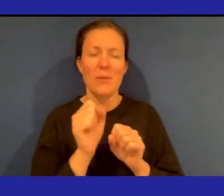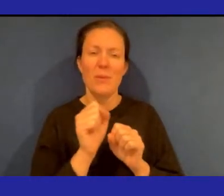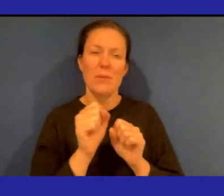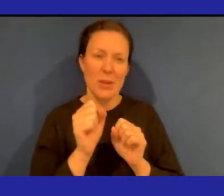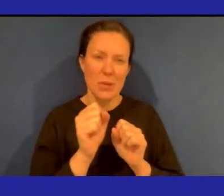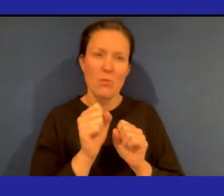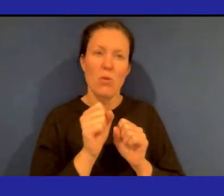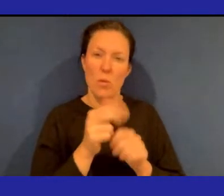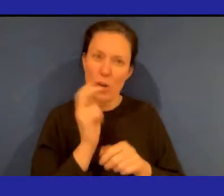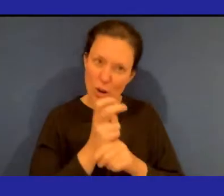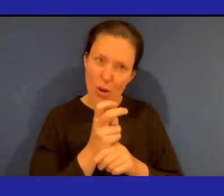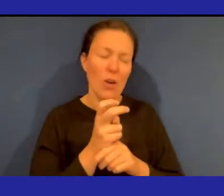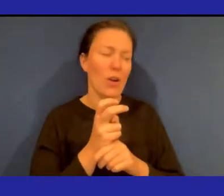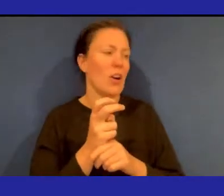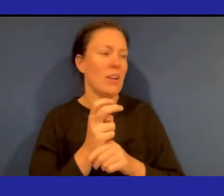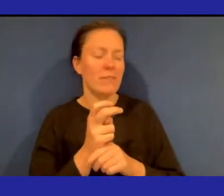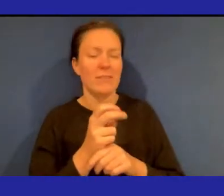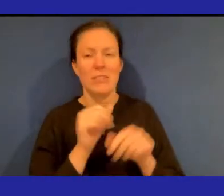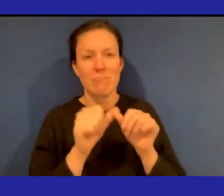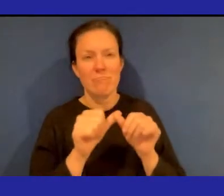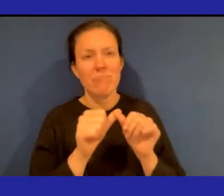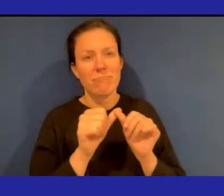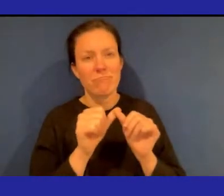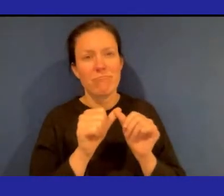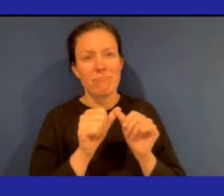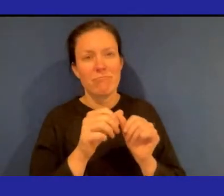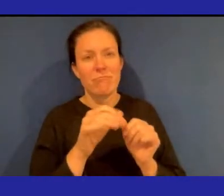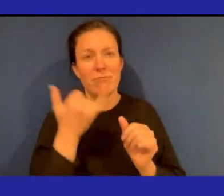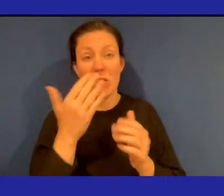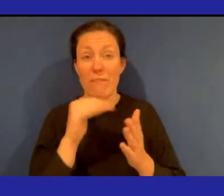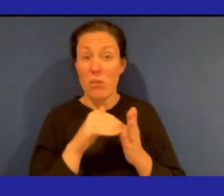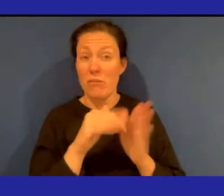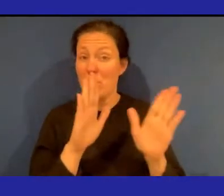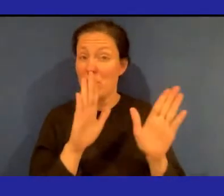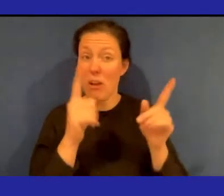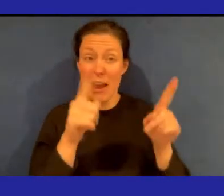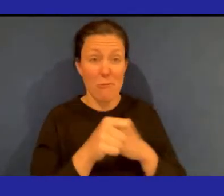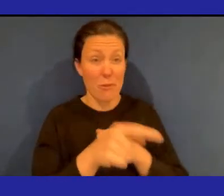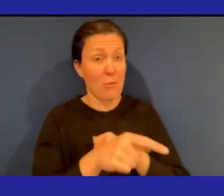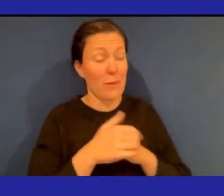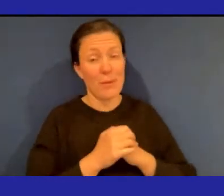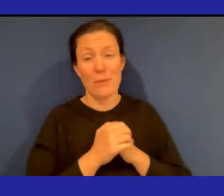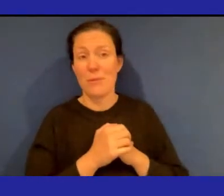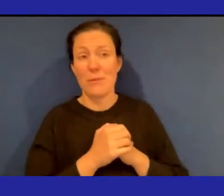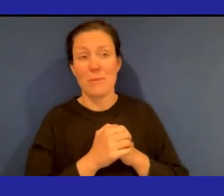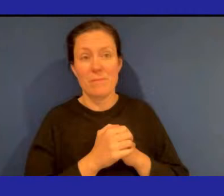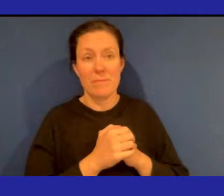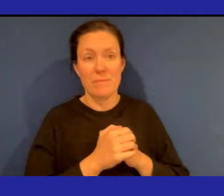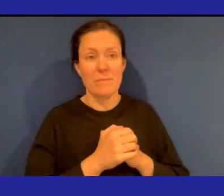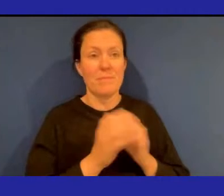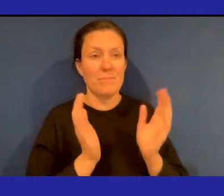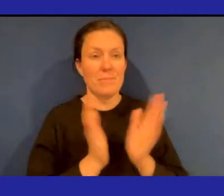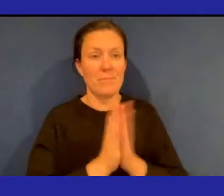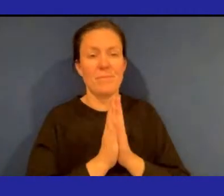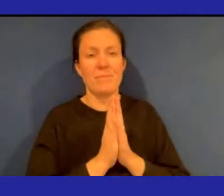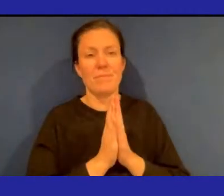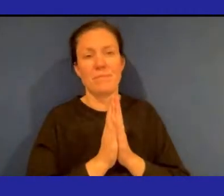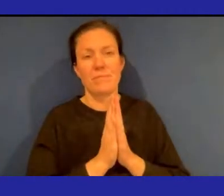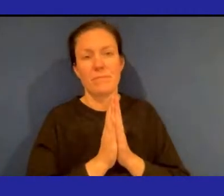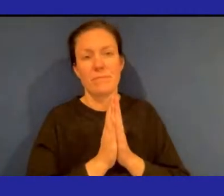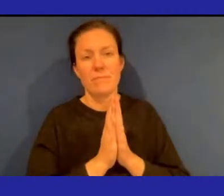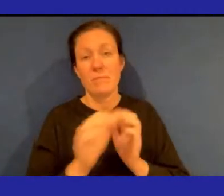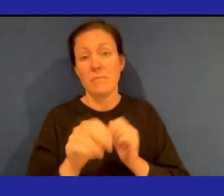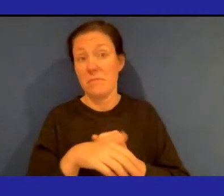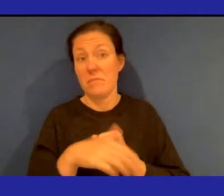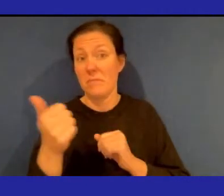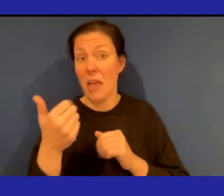to let's start trying to get this phone center. I'm with you. All right. I'm with you. So, any other new